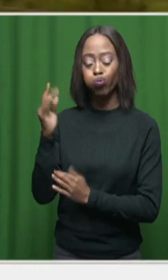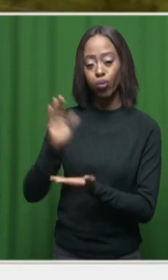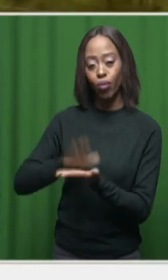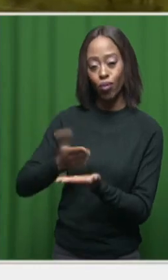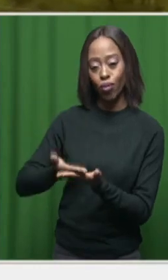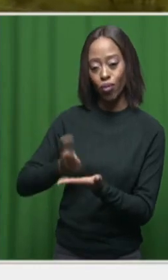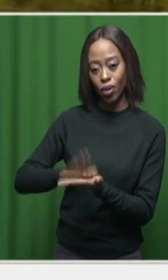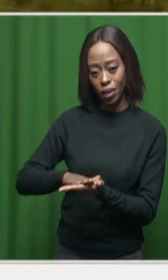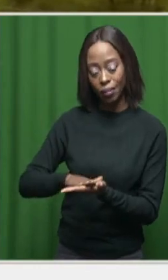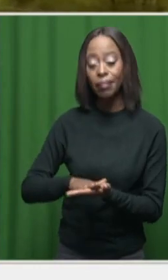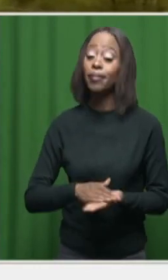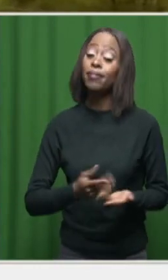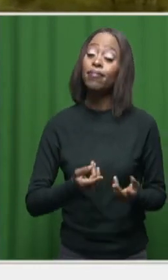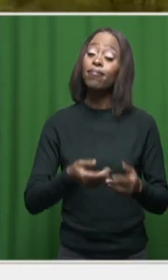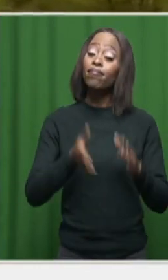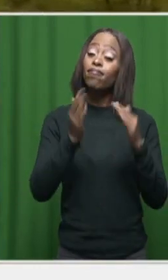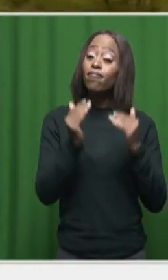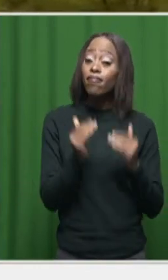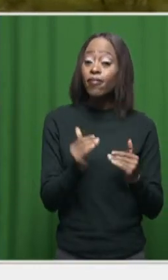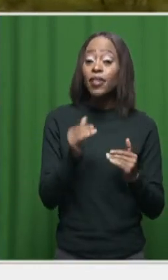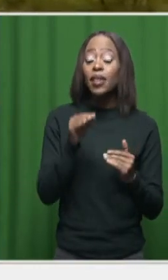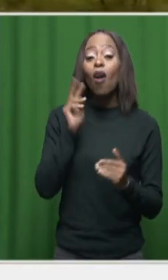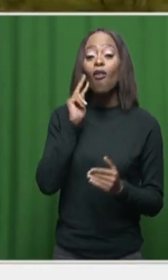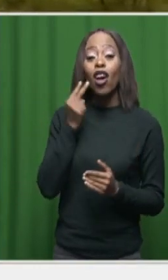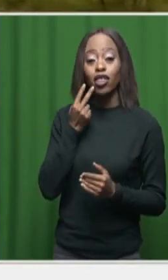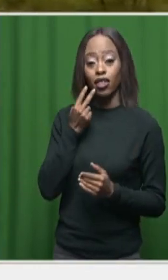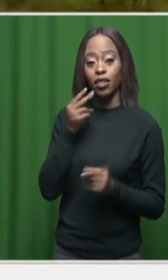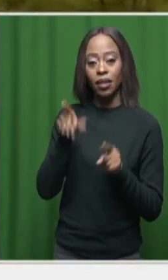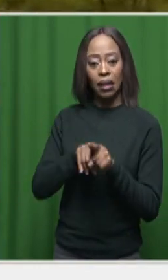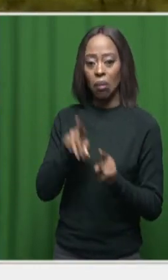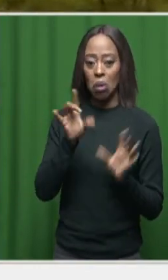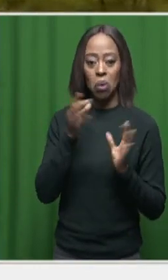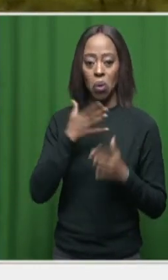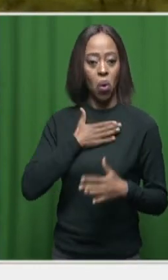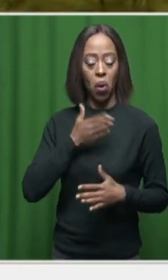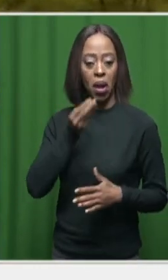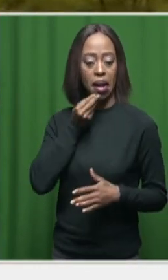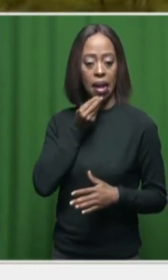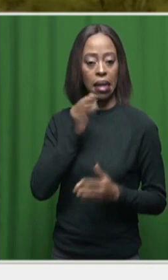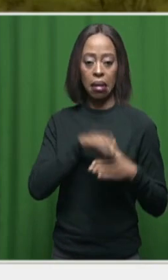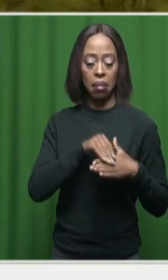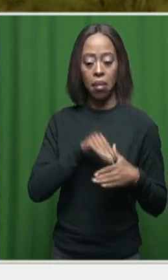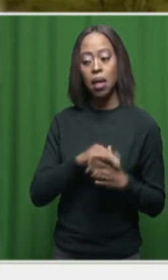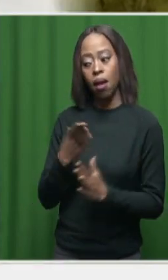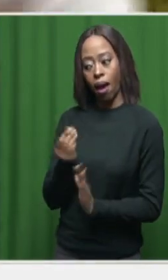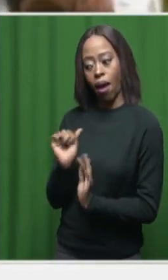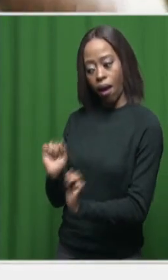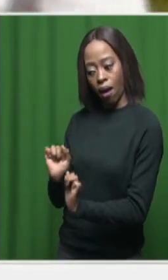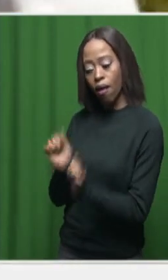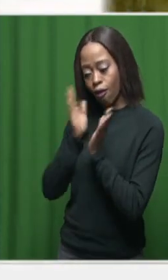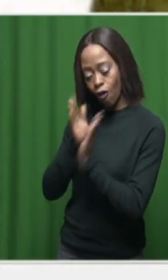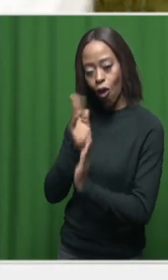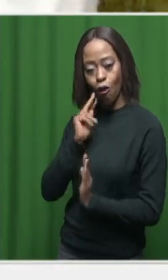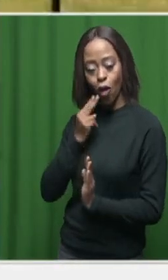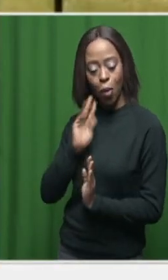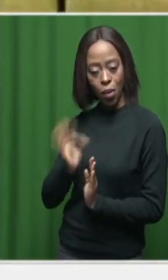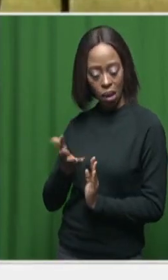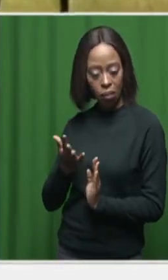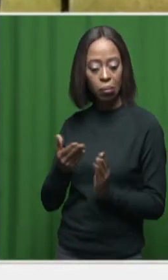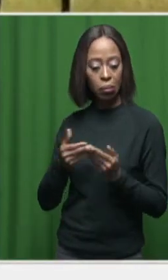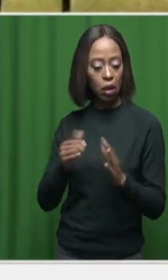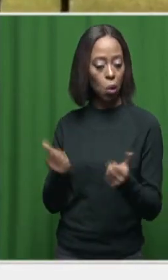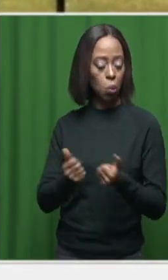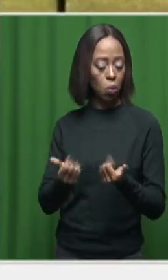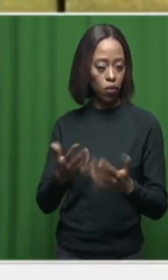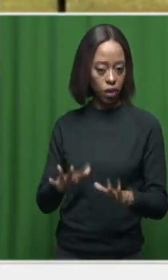I'm also going to do a vegetarian option for you guys. I'm going to do a whole roasted butternut. I've already started it